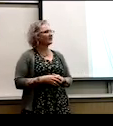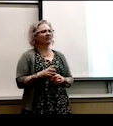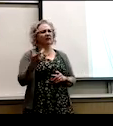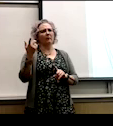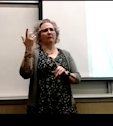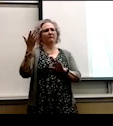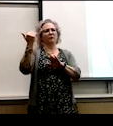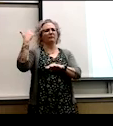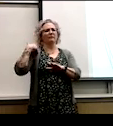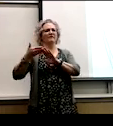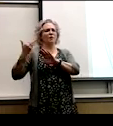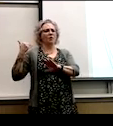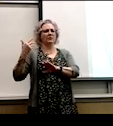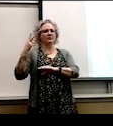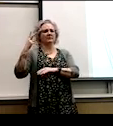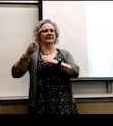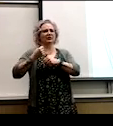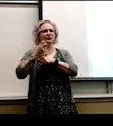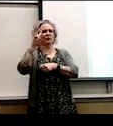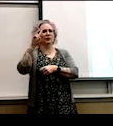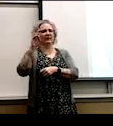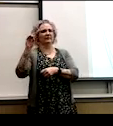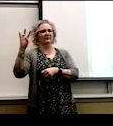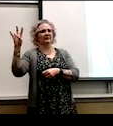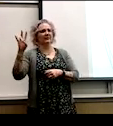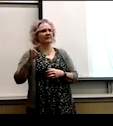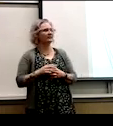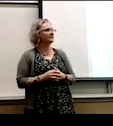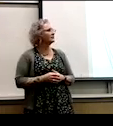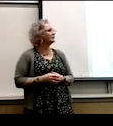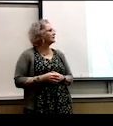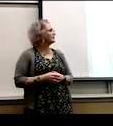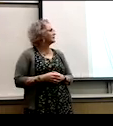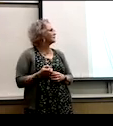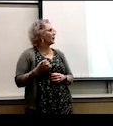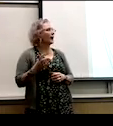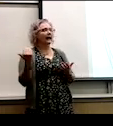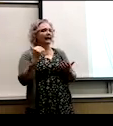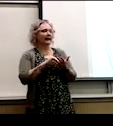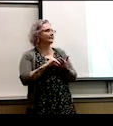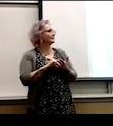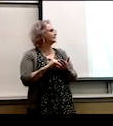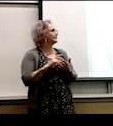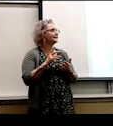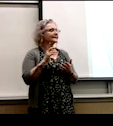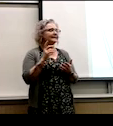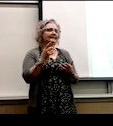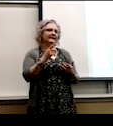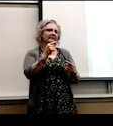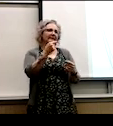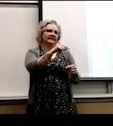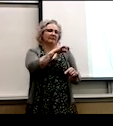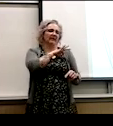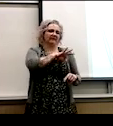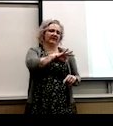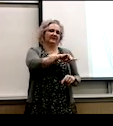2007. And so they, in a systematic way, it favored cholinesterase inhibitor use.